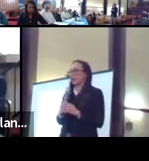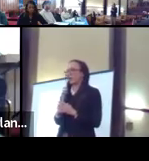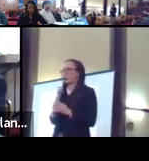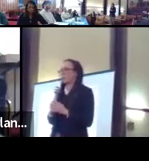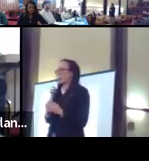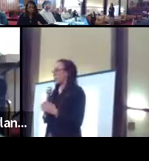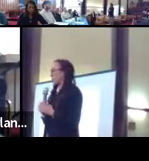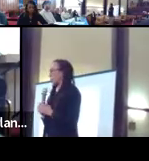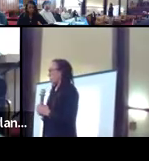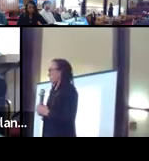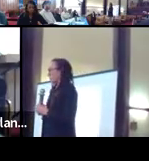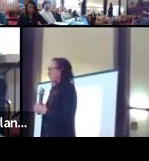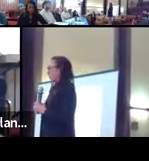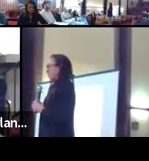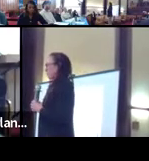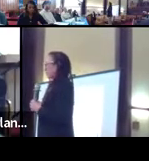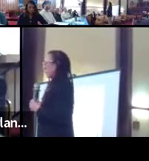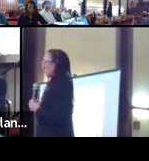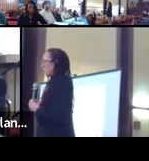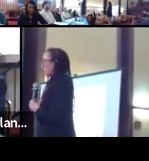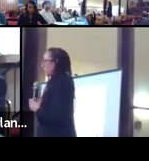to create that dashboard.